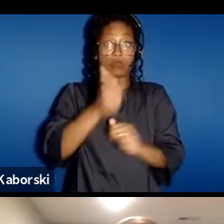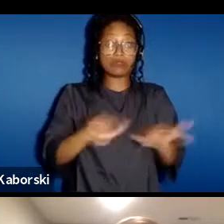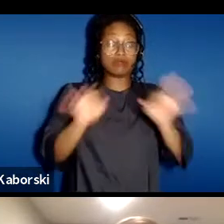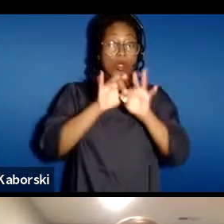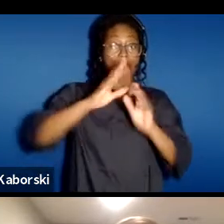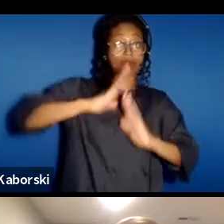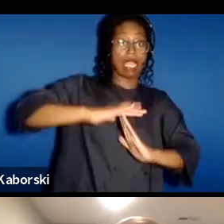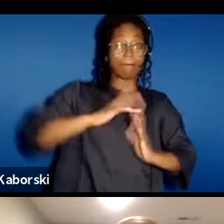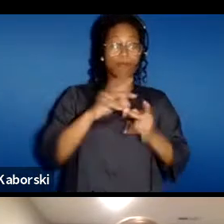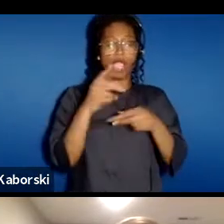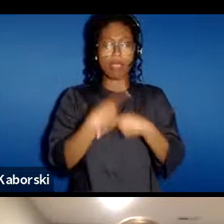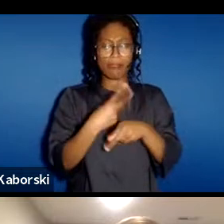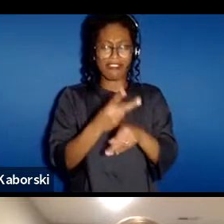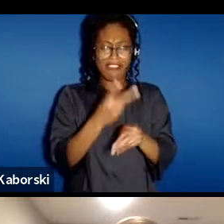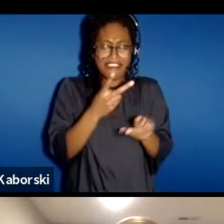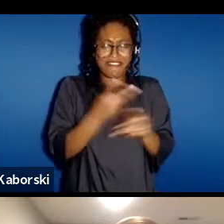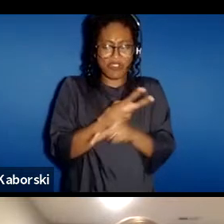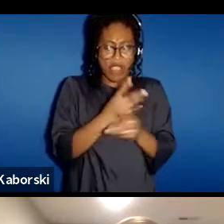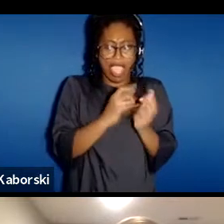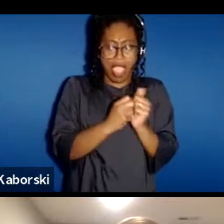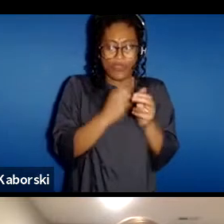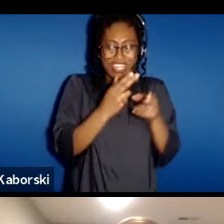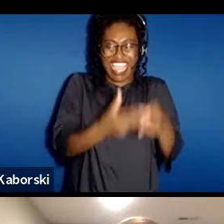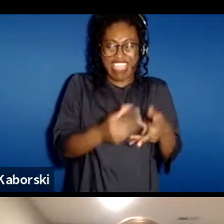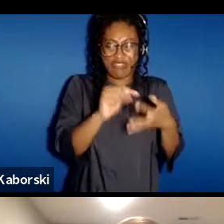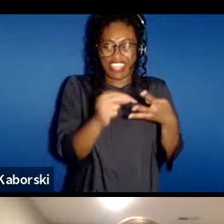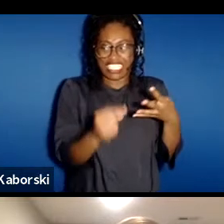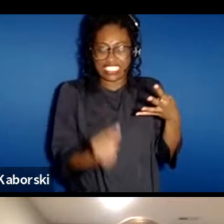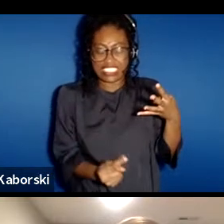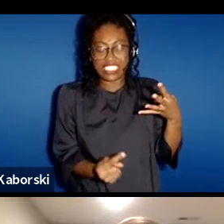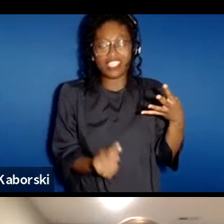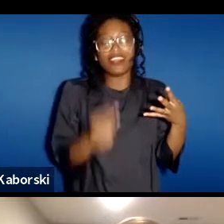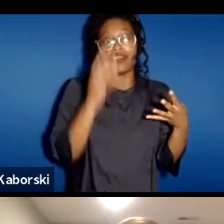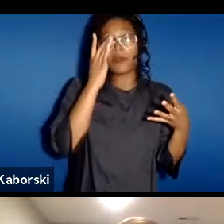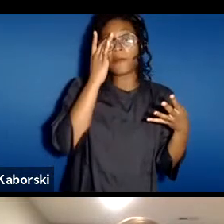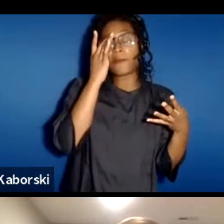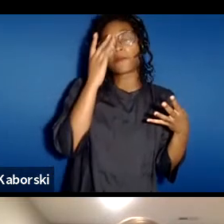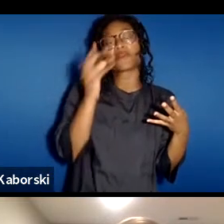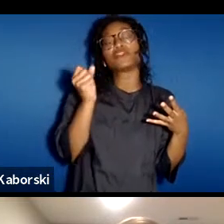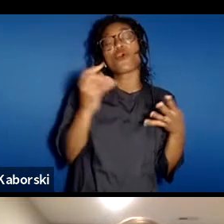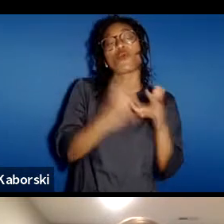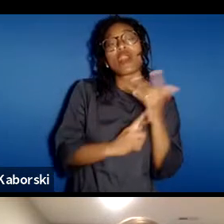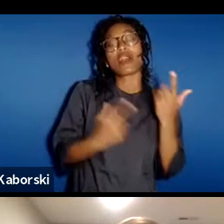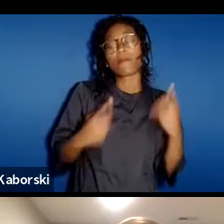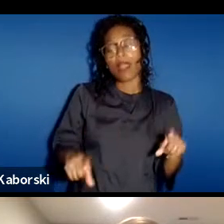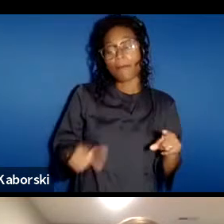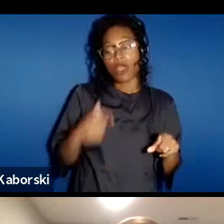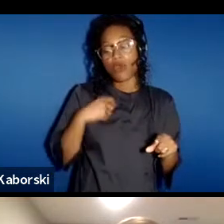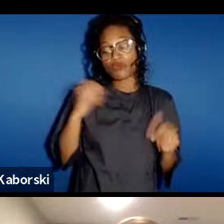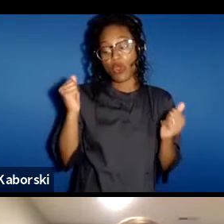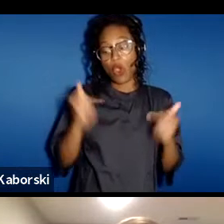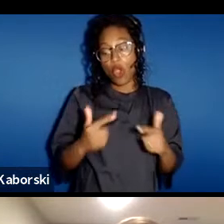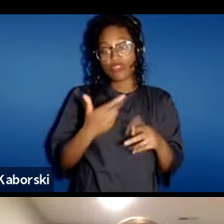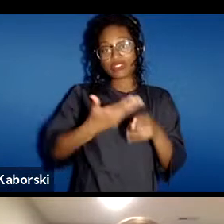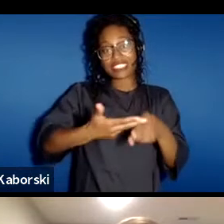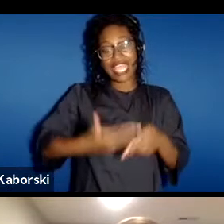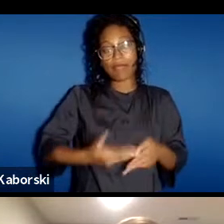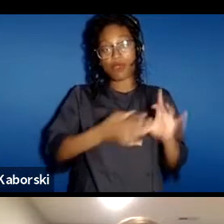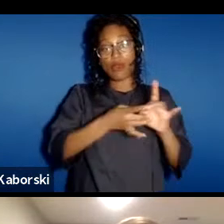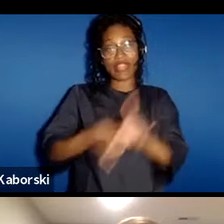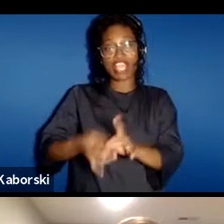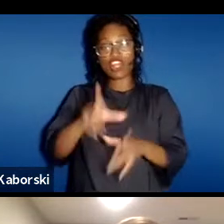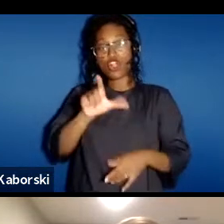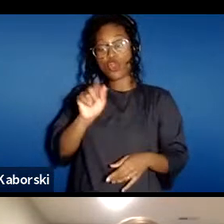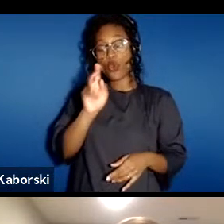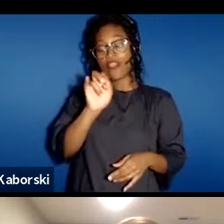name these. And what we came up with was the idea where all of these names are connected to Louisville, and